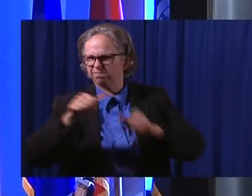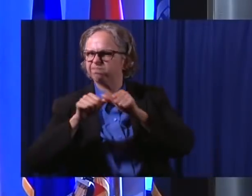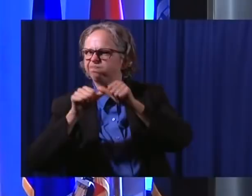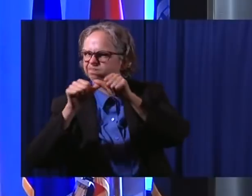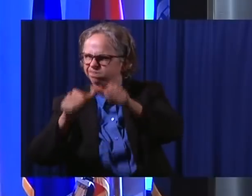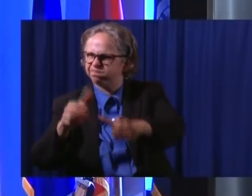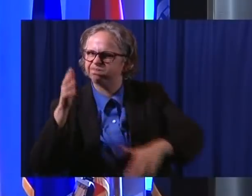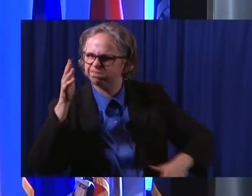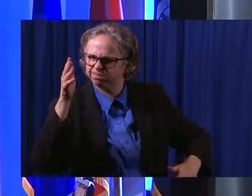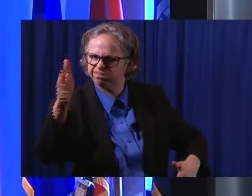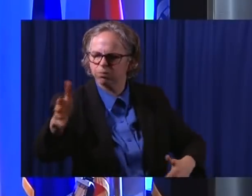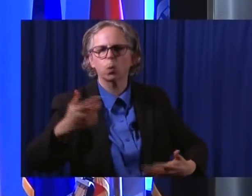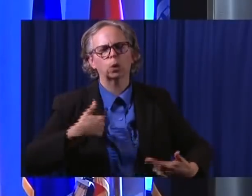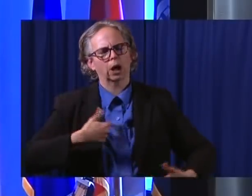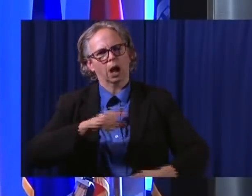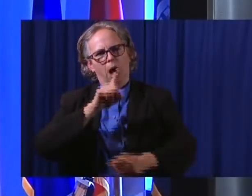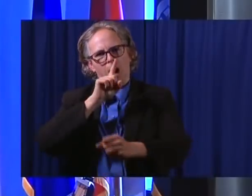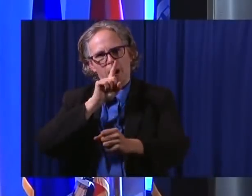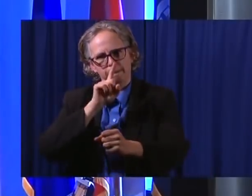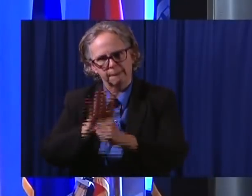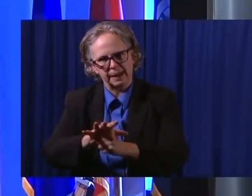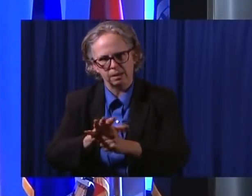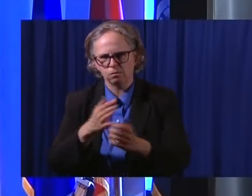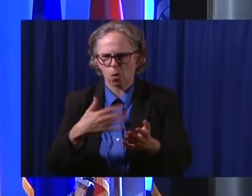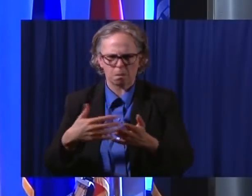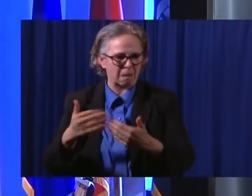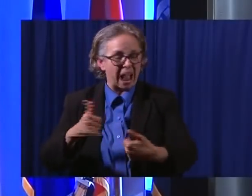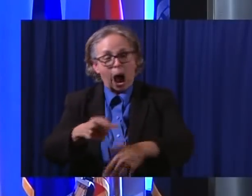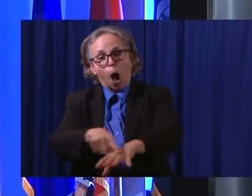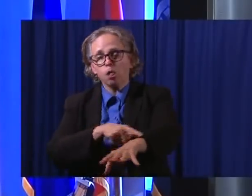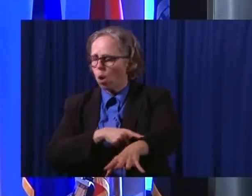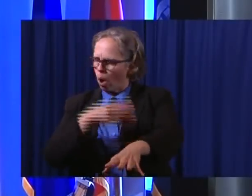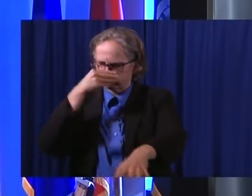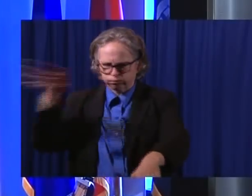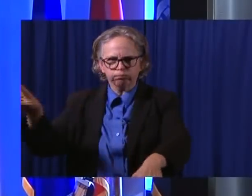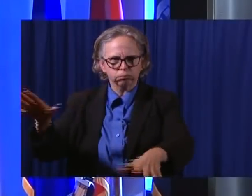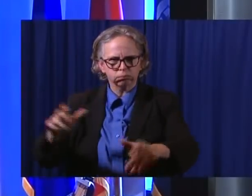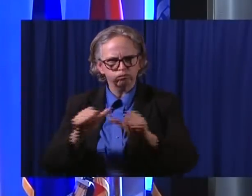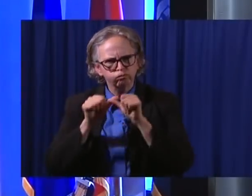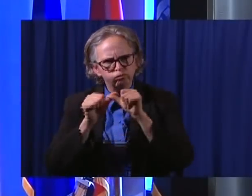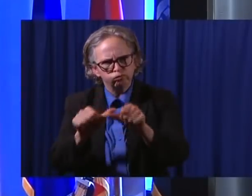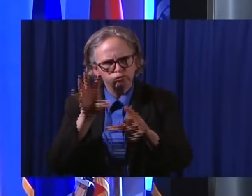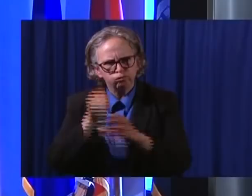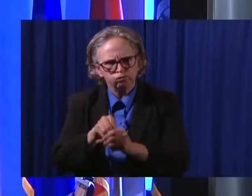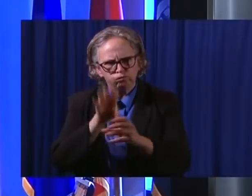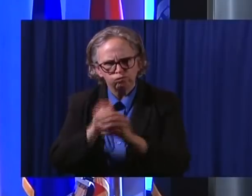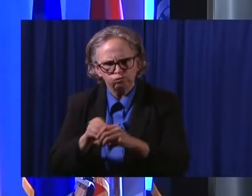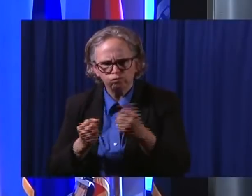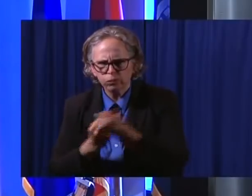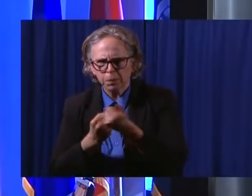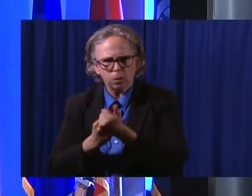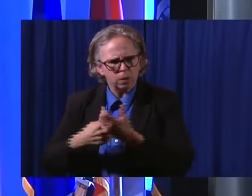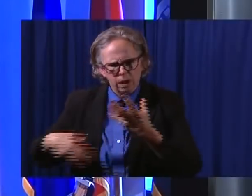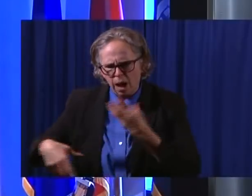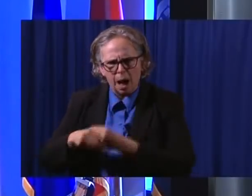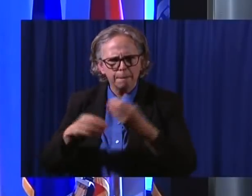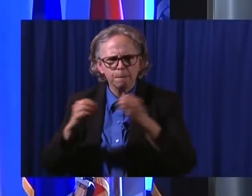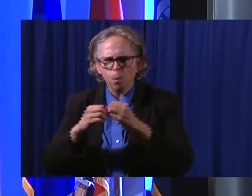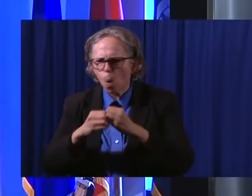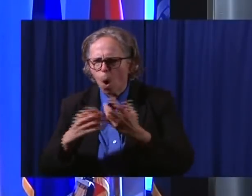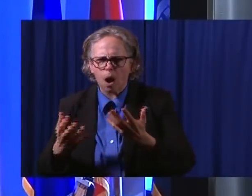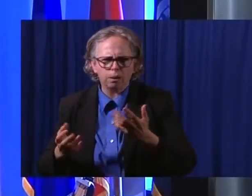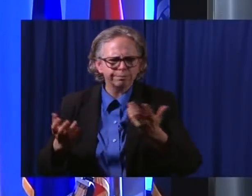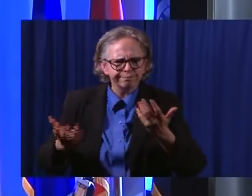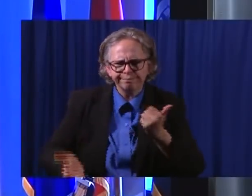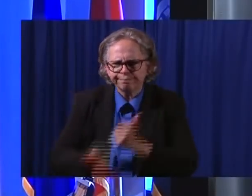this endeavor for as long as it takes. As I mentioned, we're building additional capacity so that we don't degrade our operation in the nursing homes as